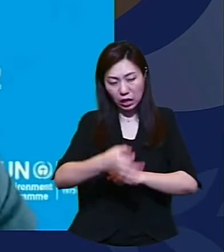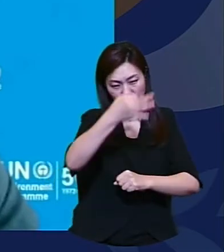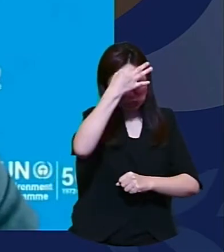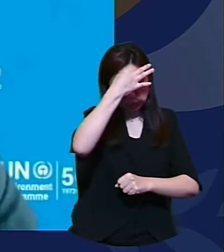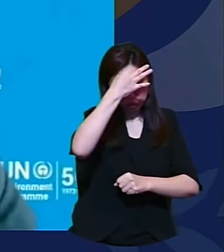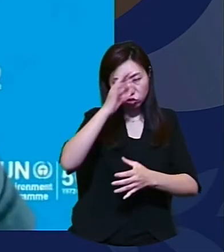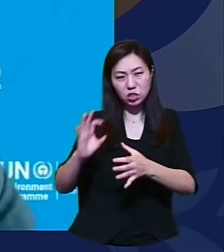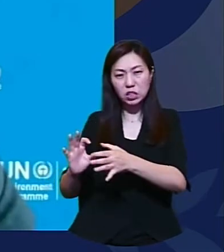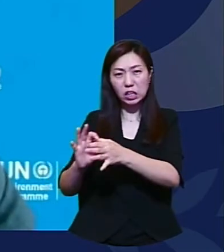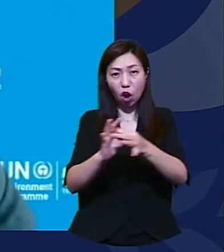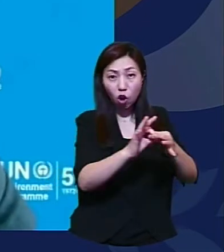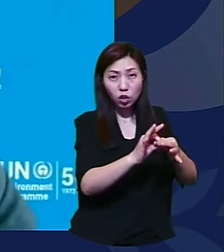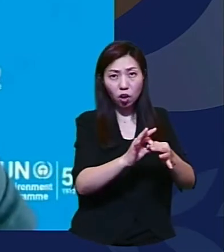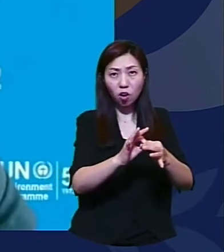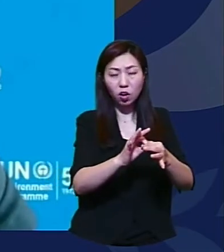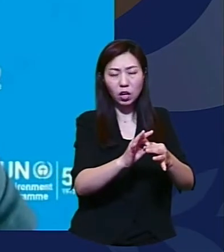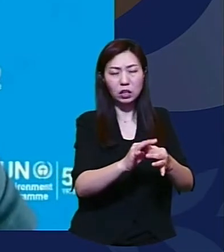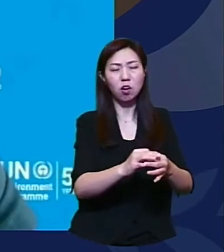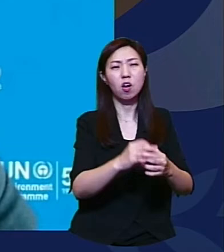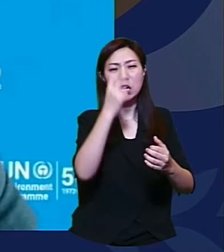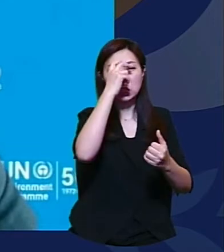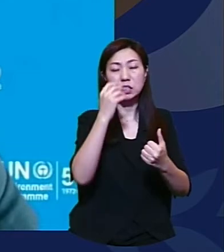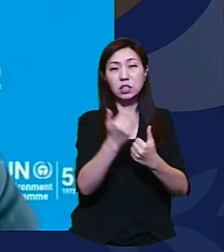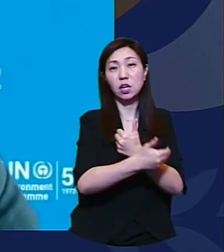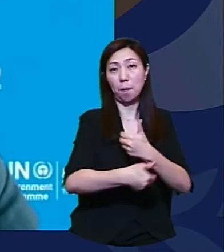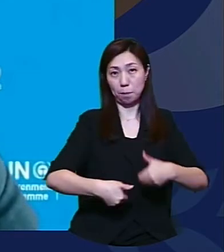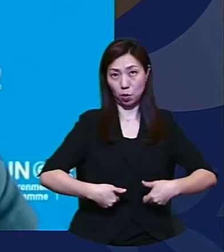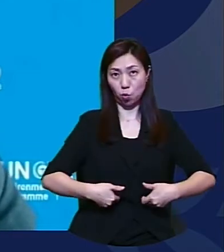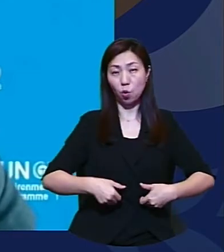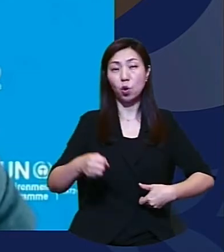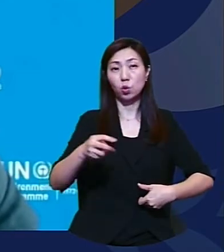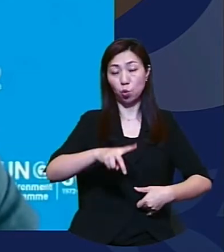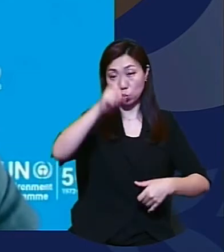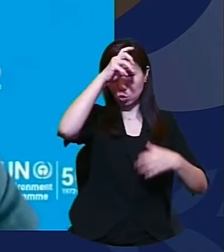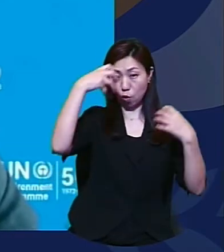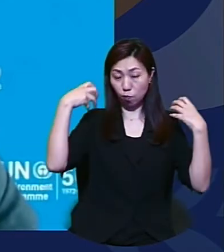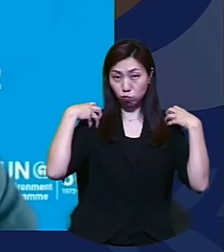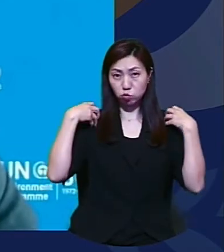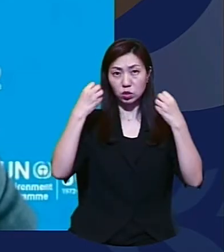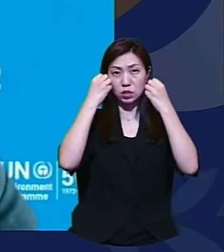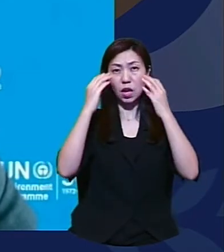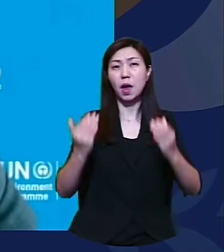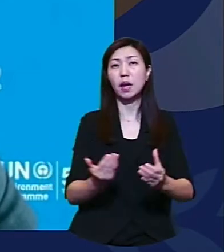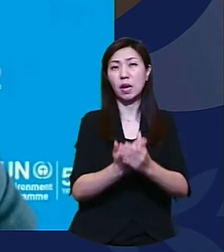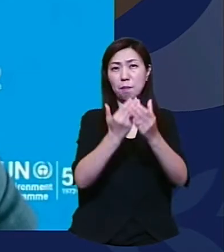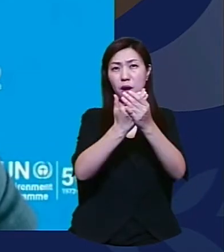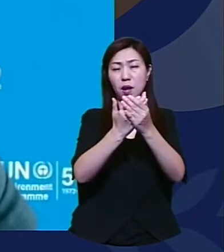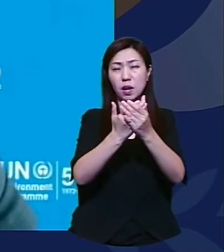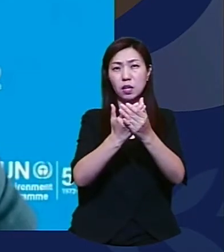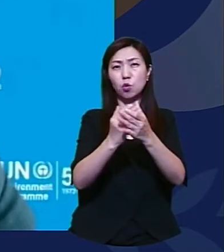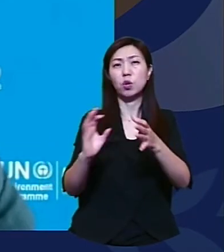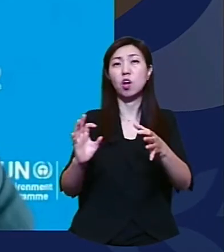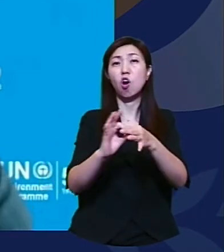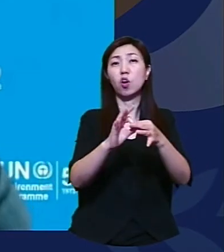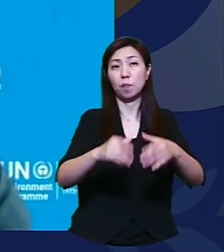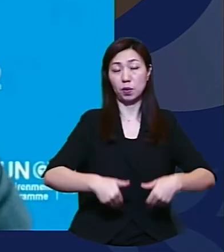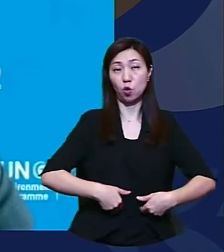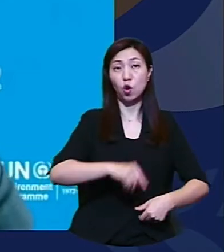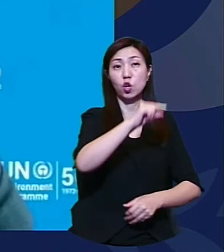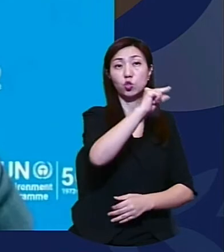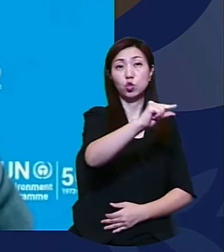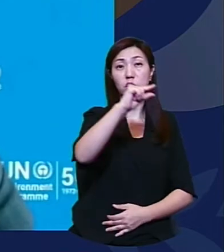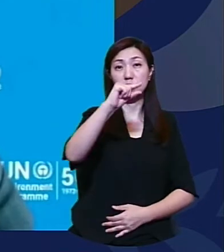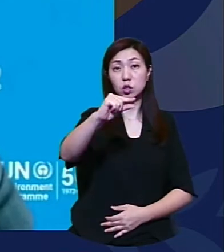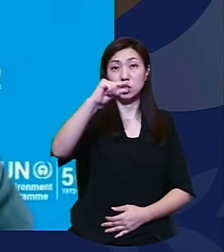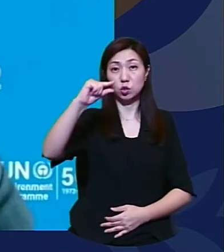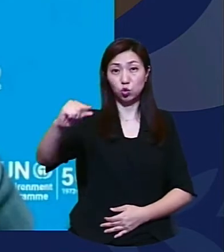equally important, the national development plans. And GGGI, Frank and his team have done excellent work when